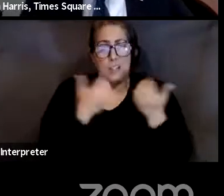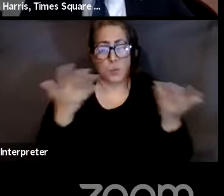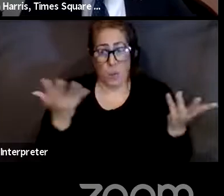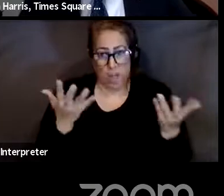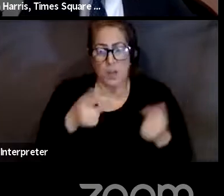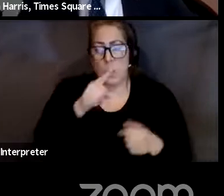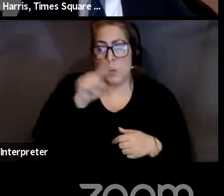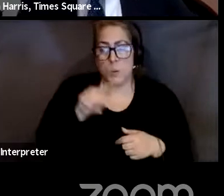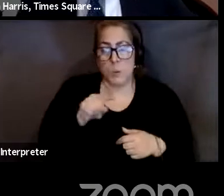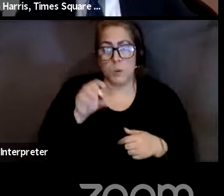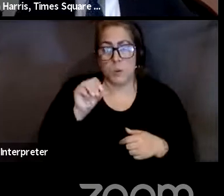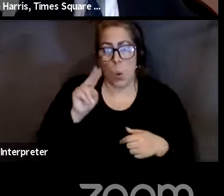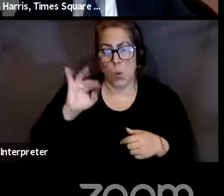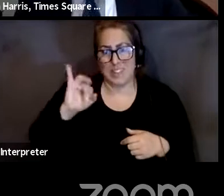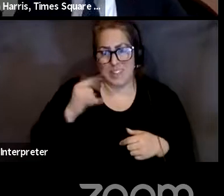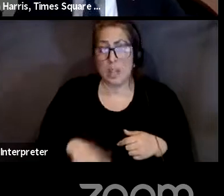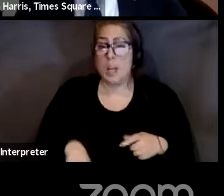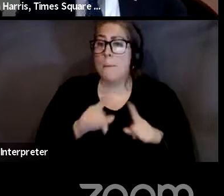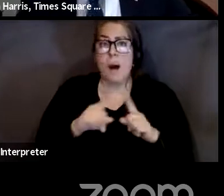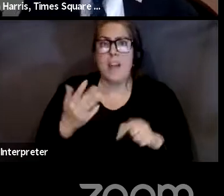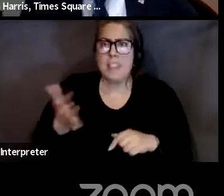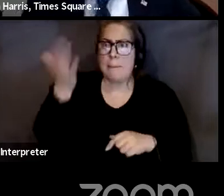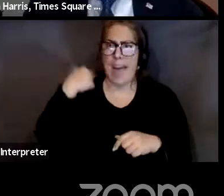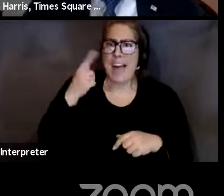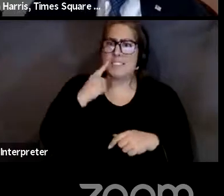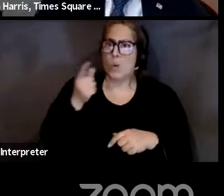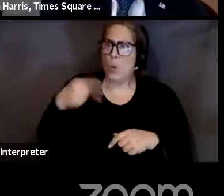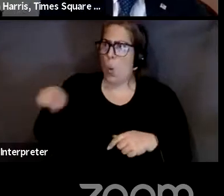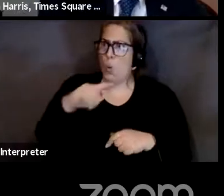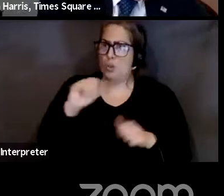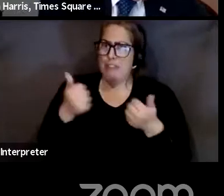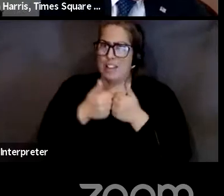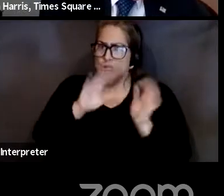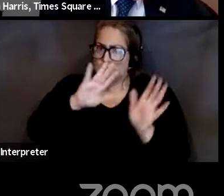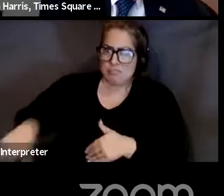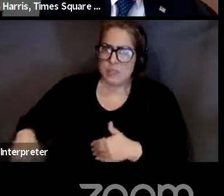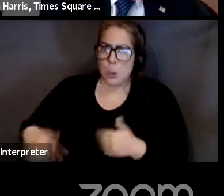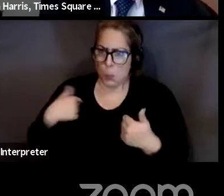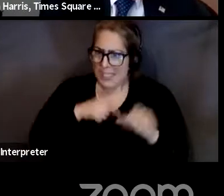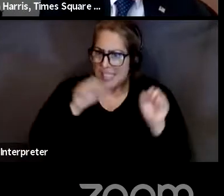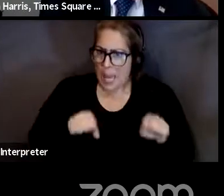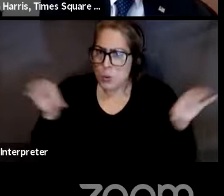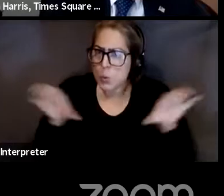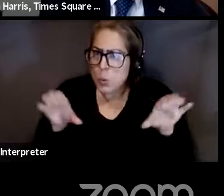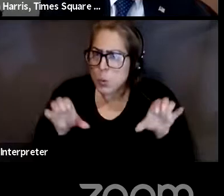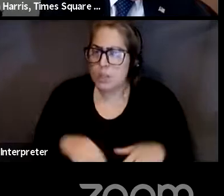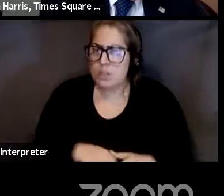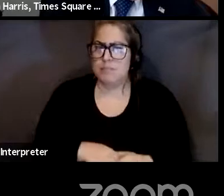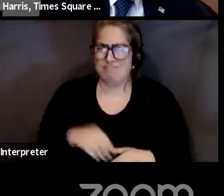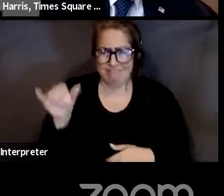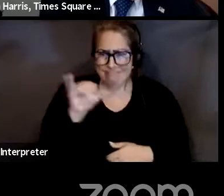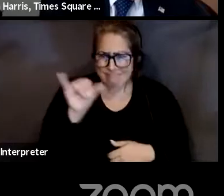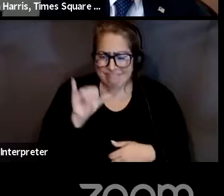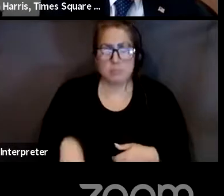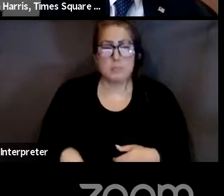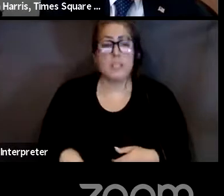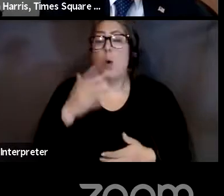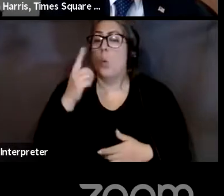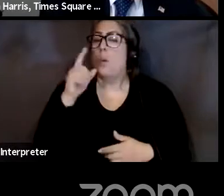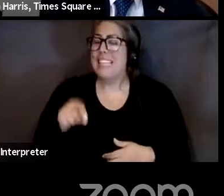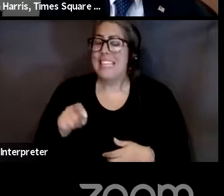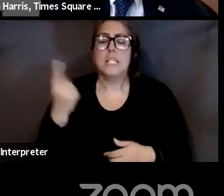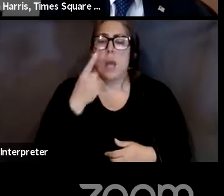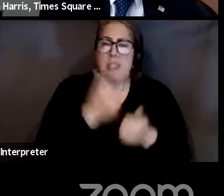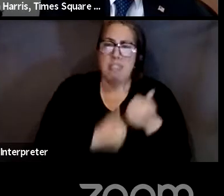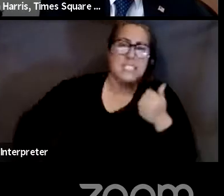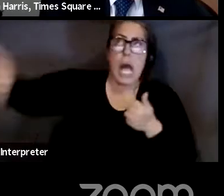like they have in the past with other things, right? But we need somebody at the top saying, this is really important. We need to get this